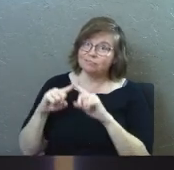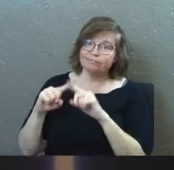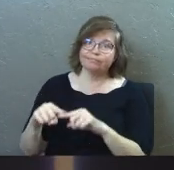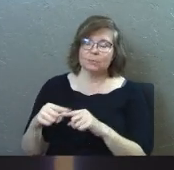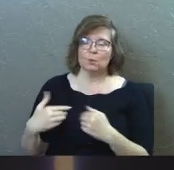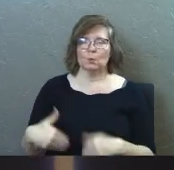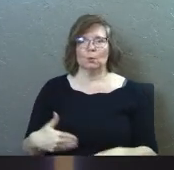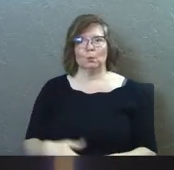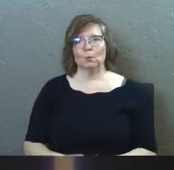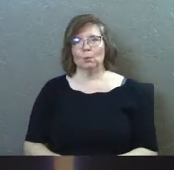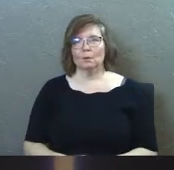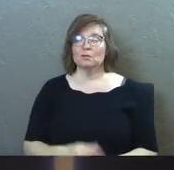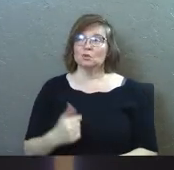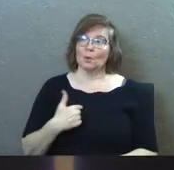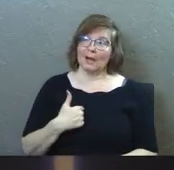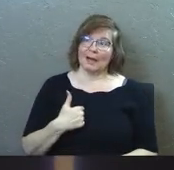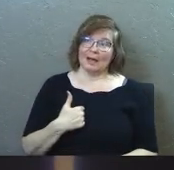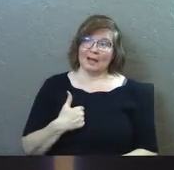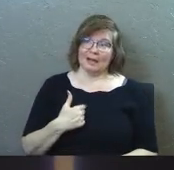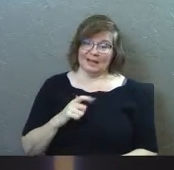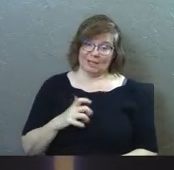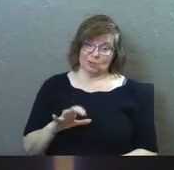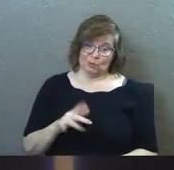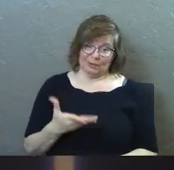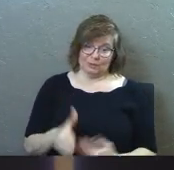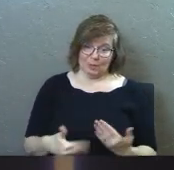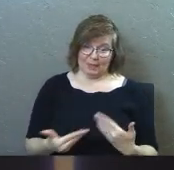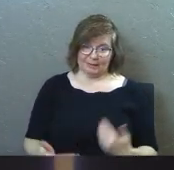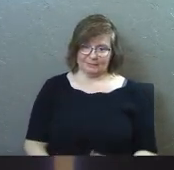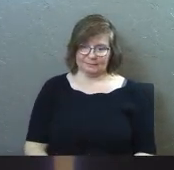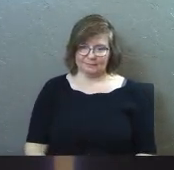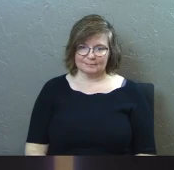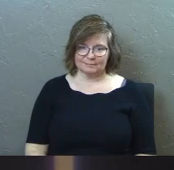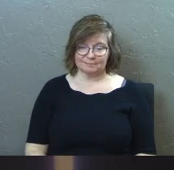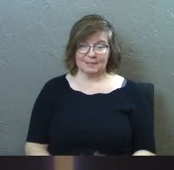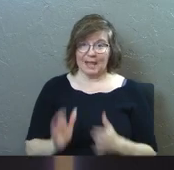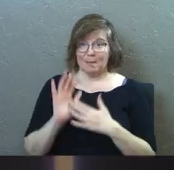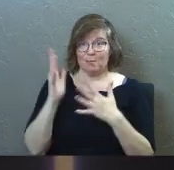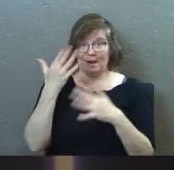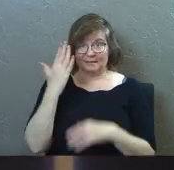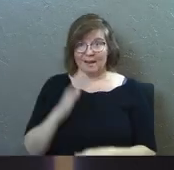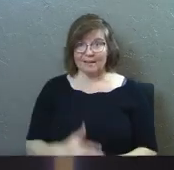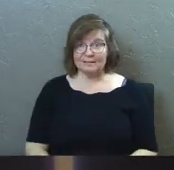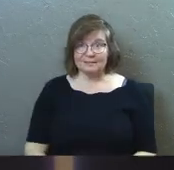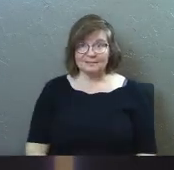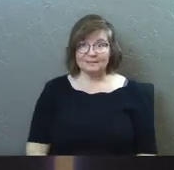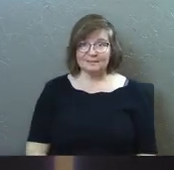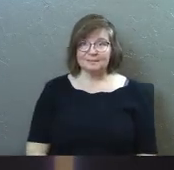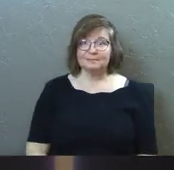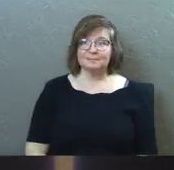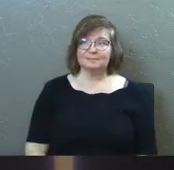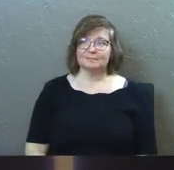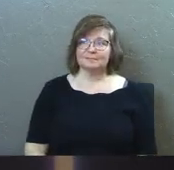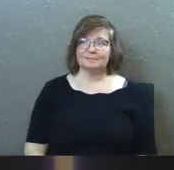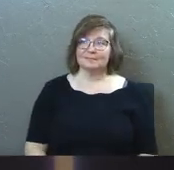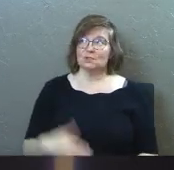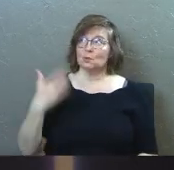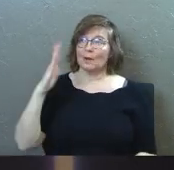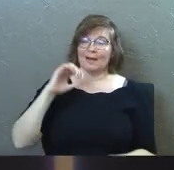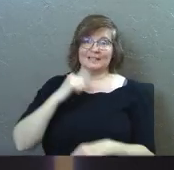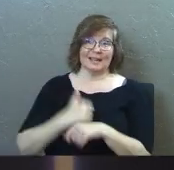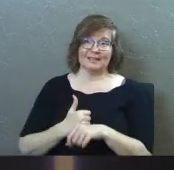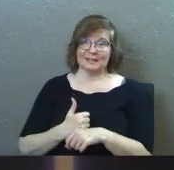Gosh. And so I had to do this whole thing. Praise God, huh? Amen. He set this all